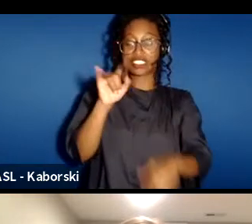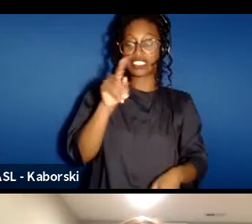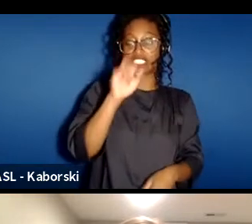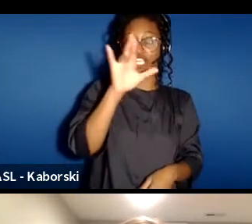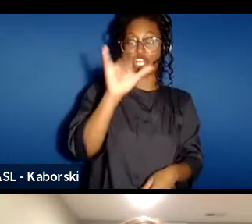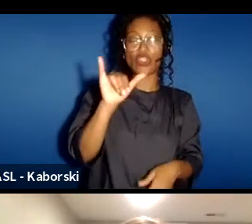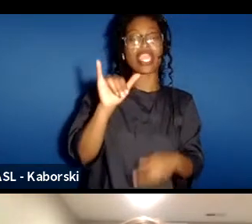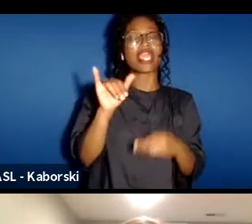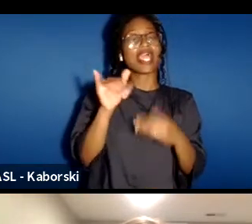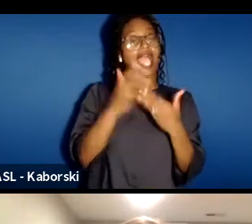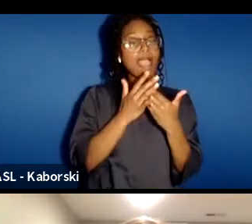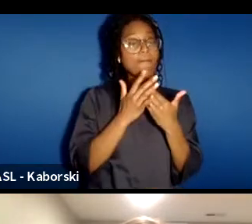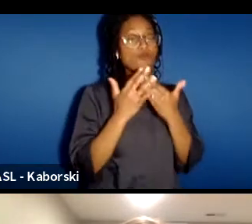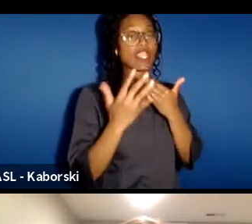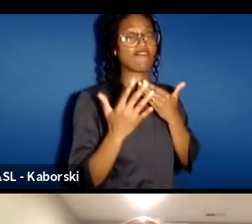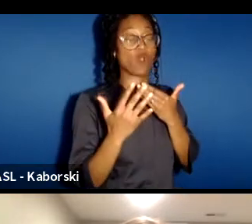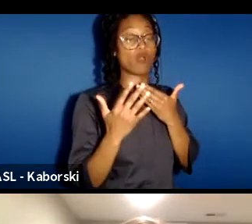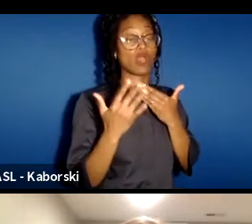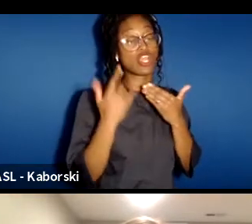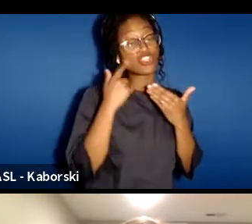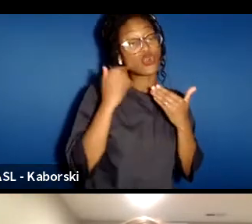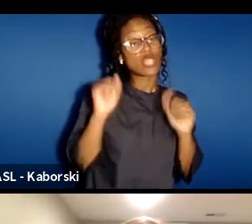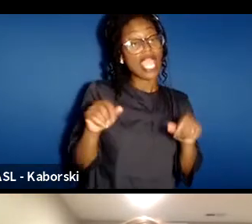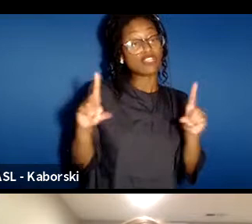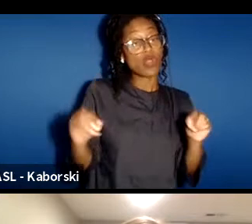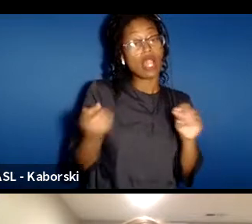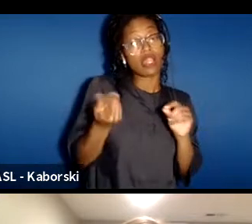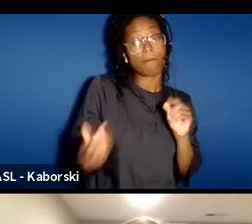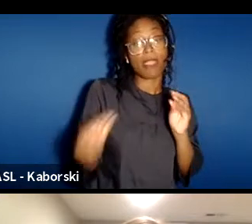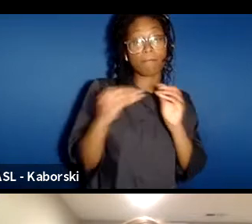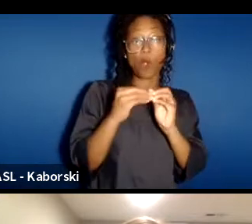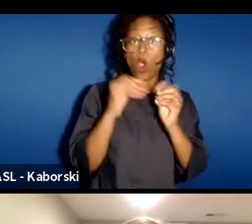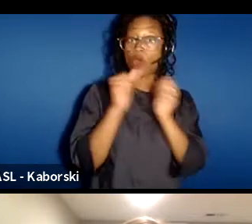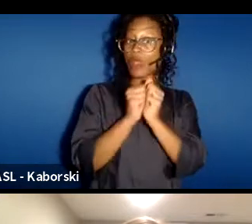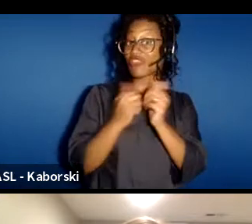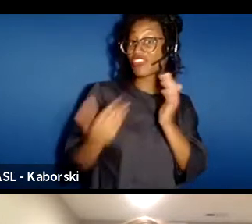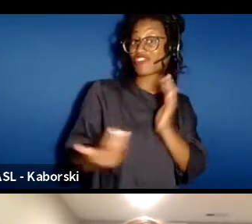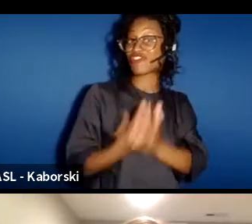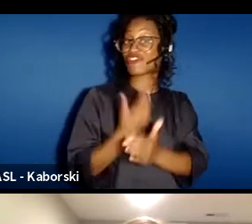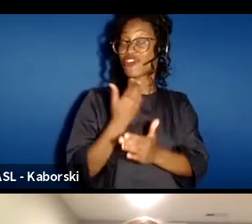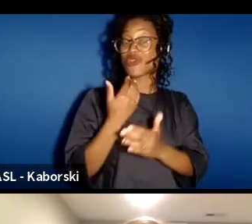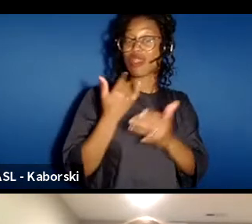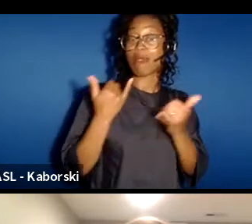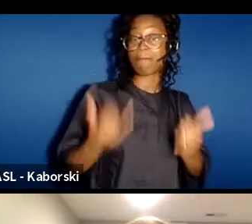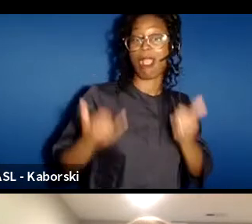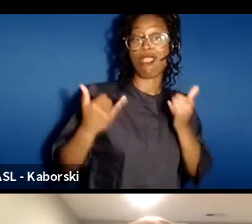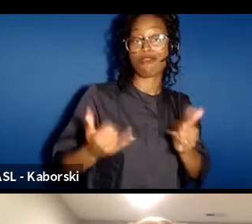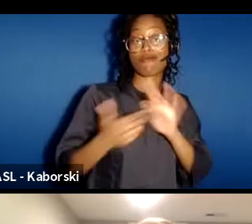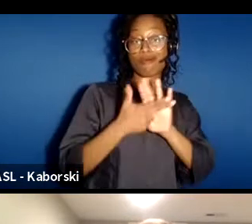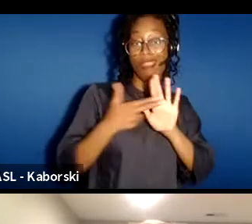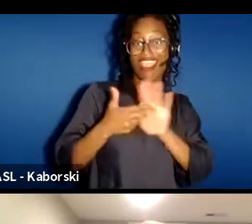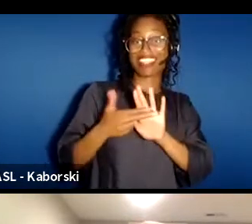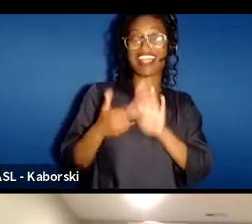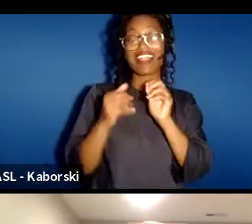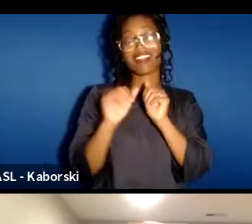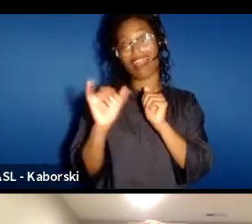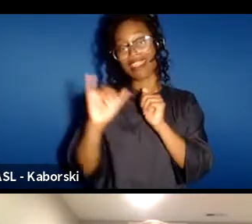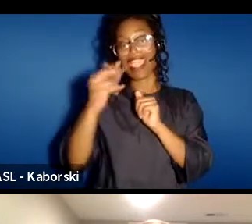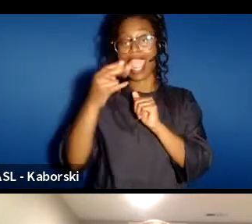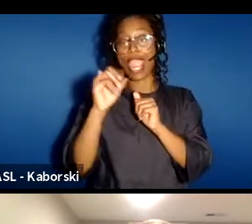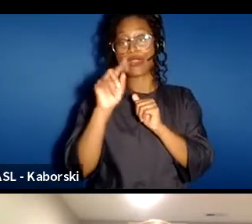foreground. You get to do that a little bit more with the new and modern brands, but with the heritage